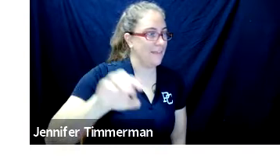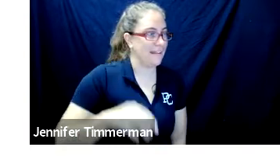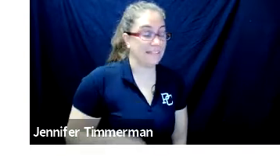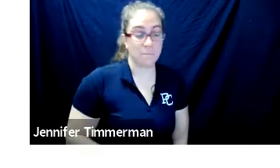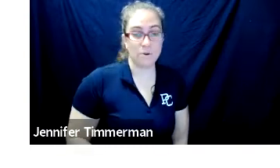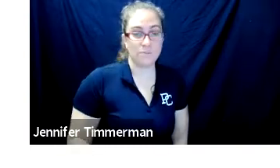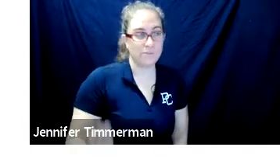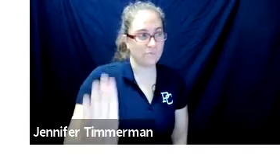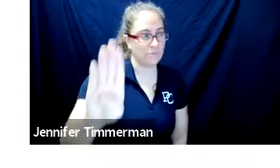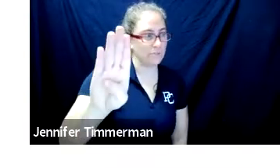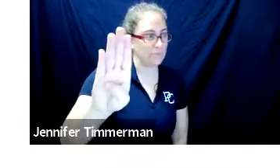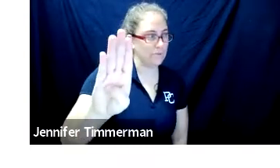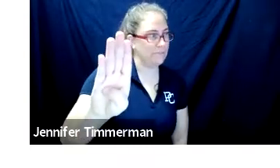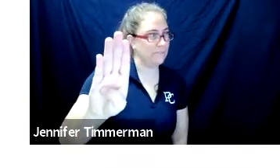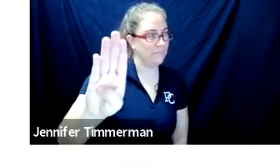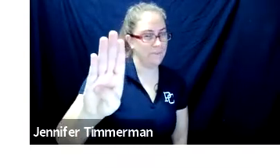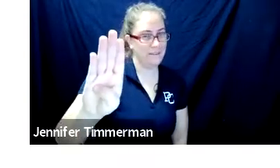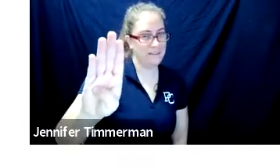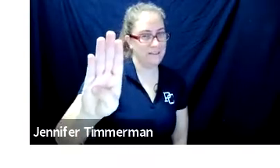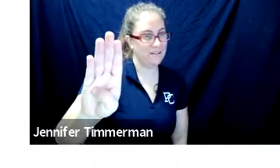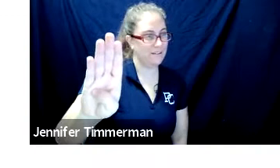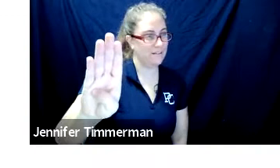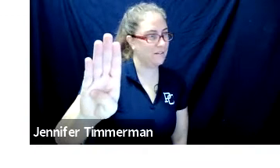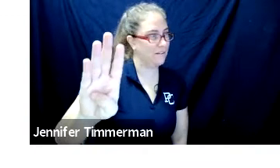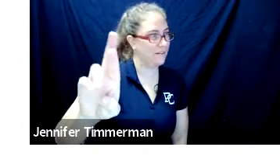And then I see Bruce. We'll do Bruce. B